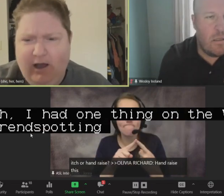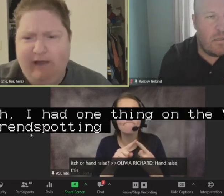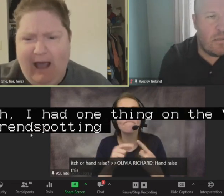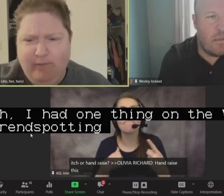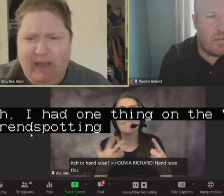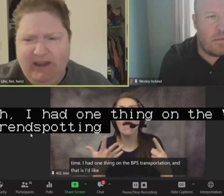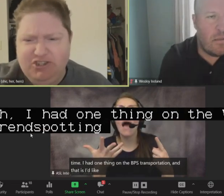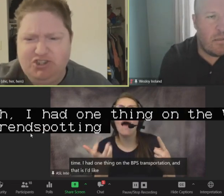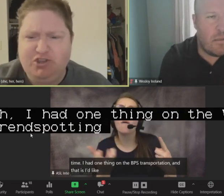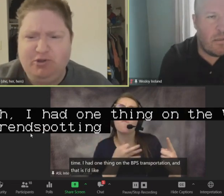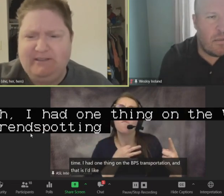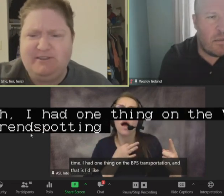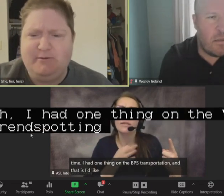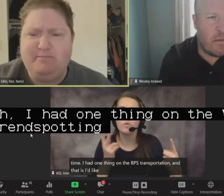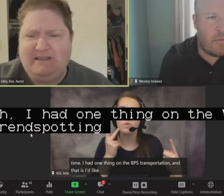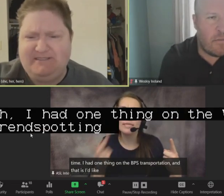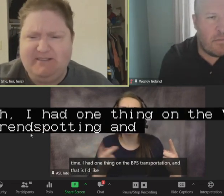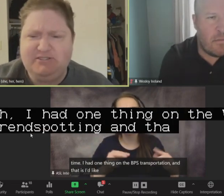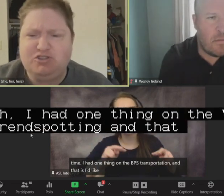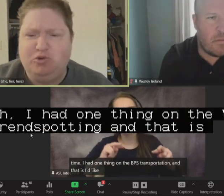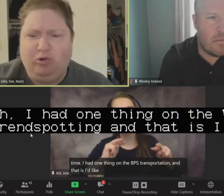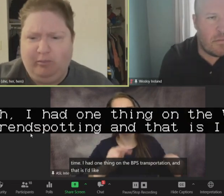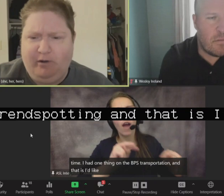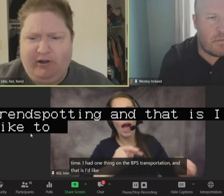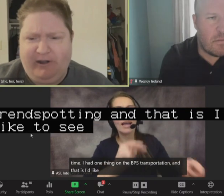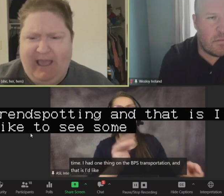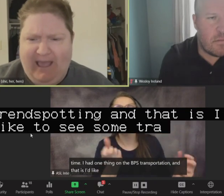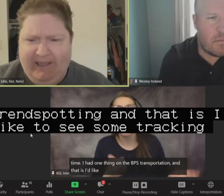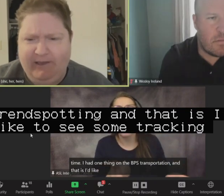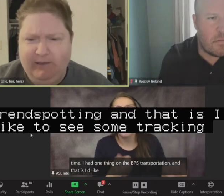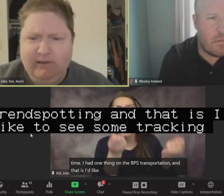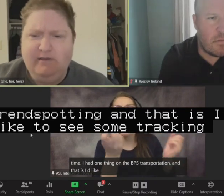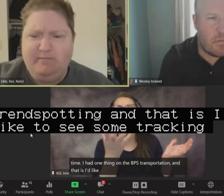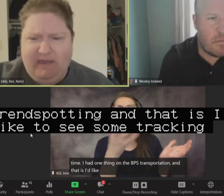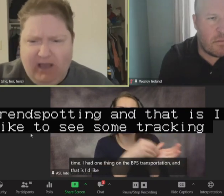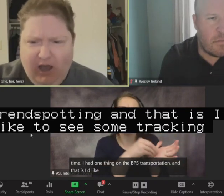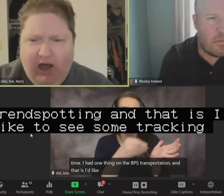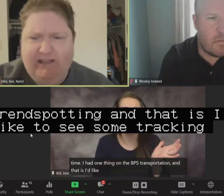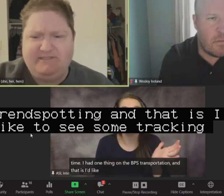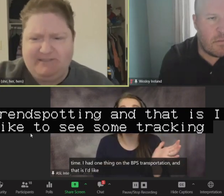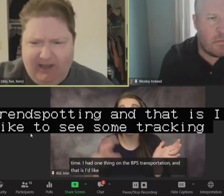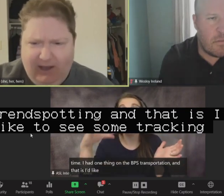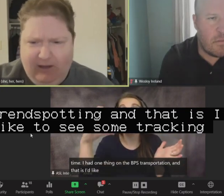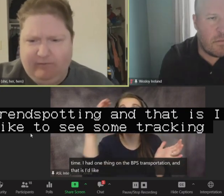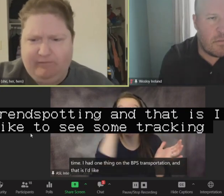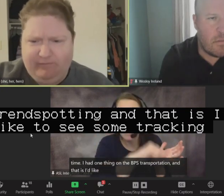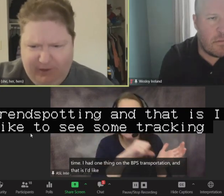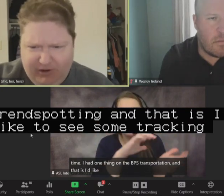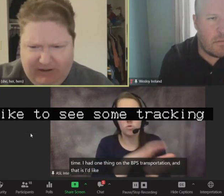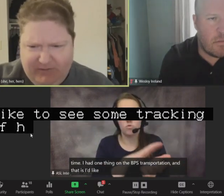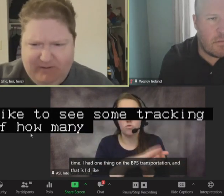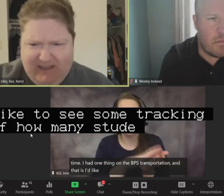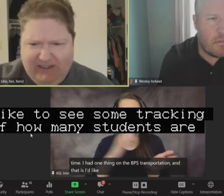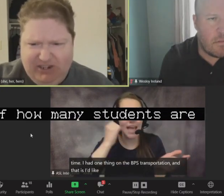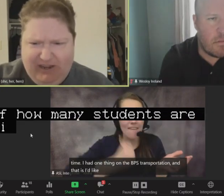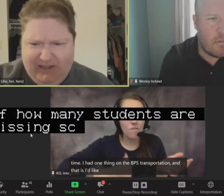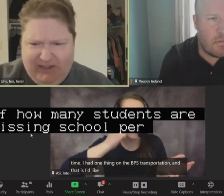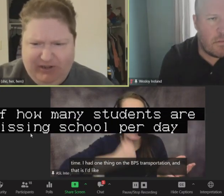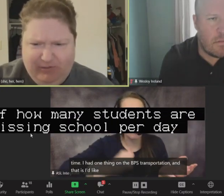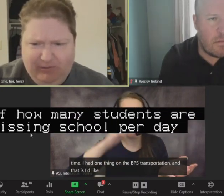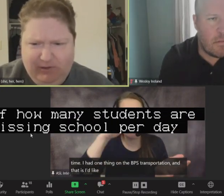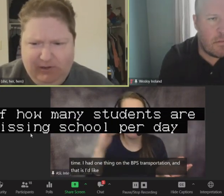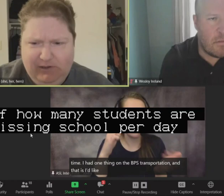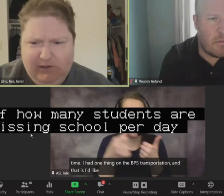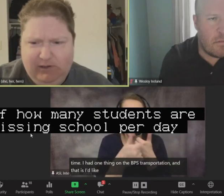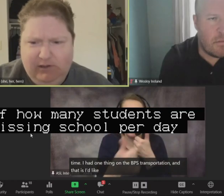tracking of how many students are missing school per day because of the transportation